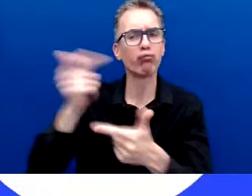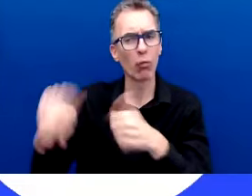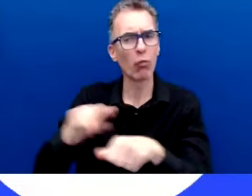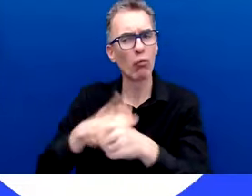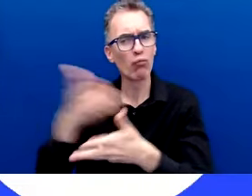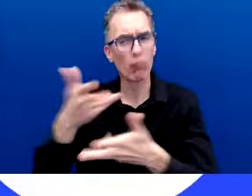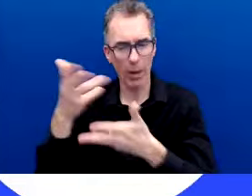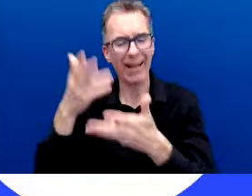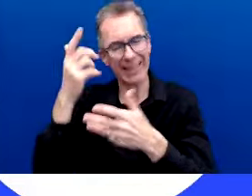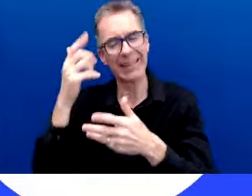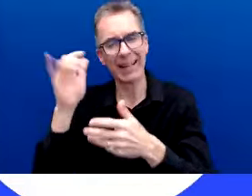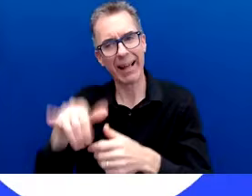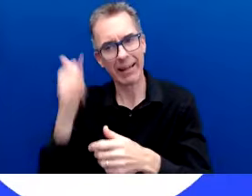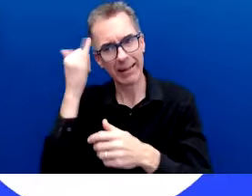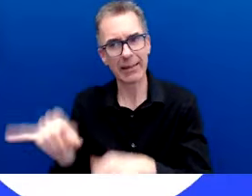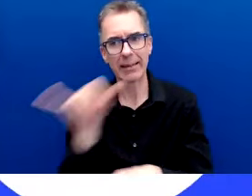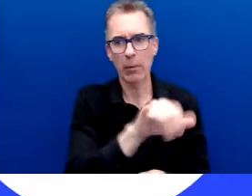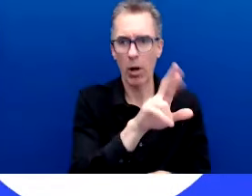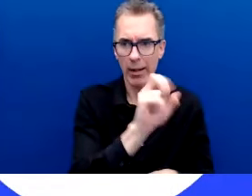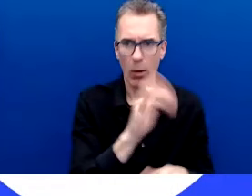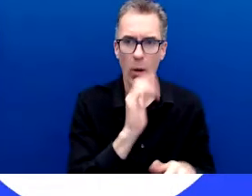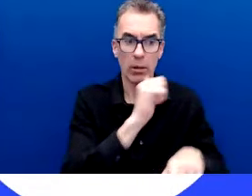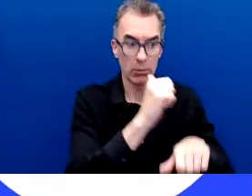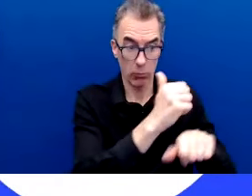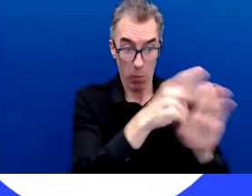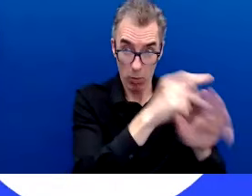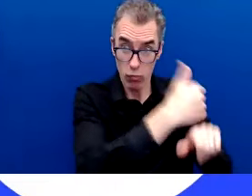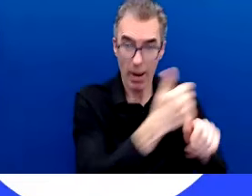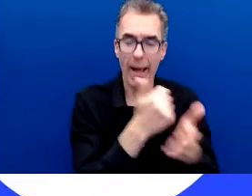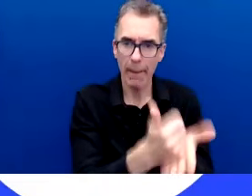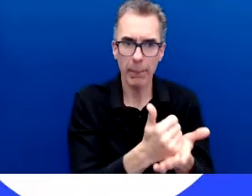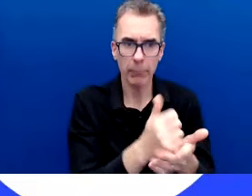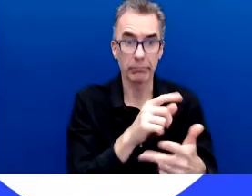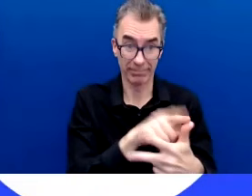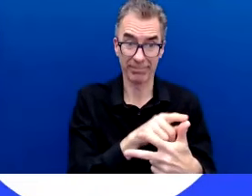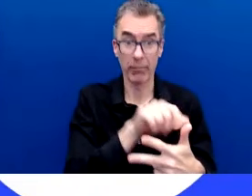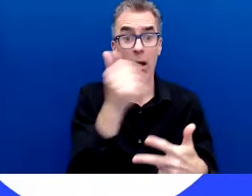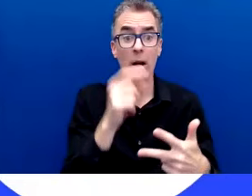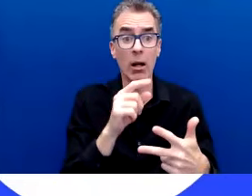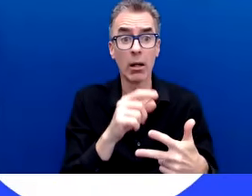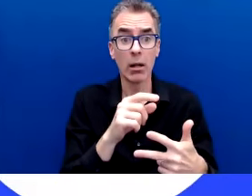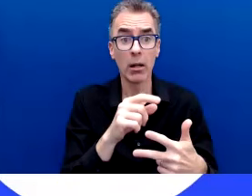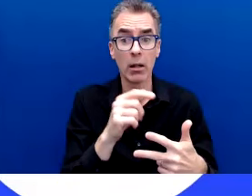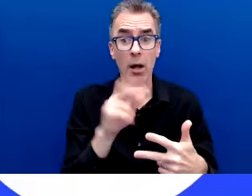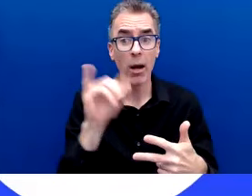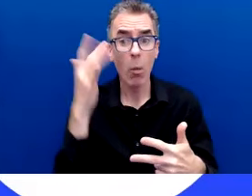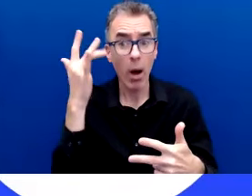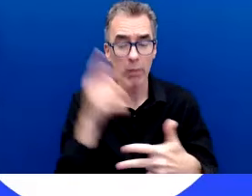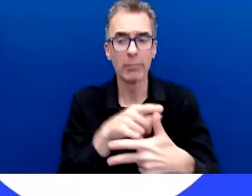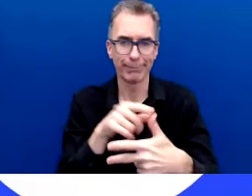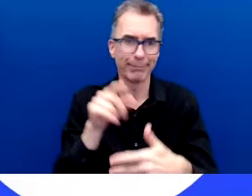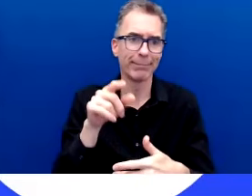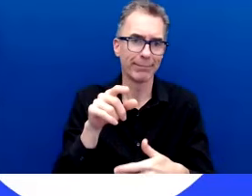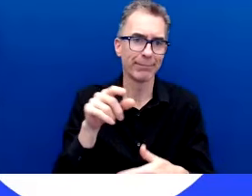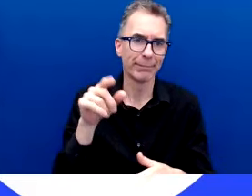that. Number one, it's definitely important for accreditation, right? So RSI is required by the Department of Ed and our